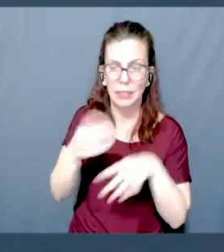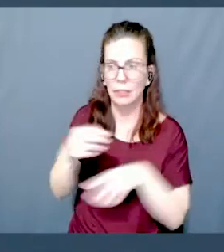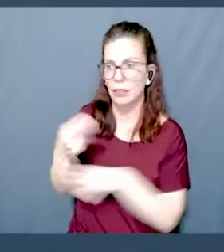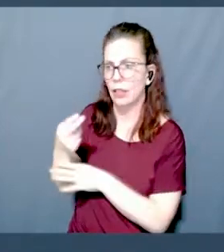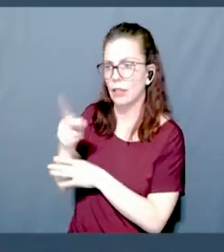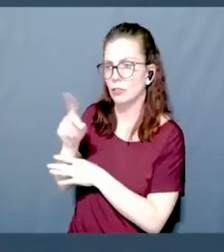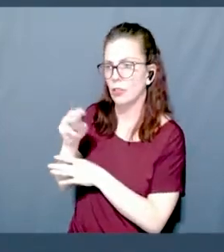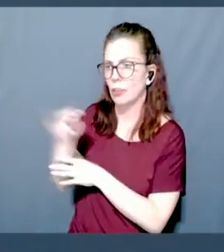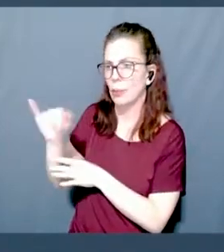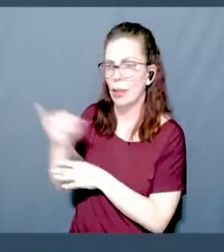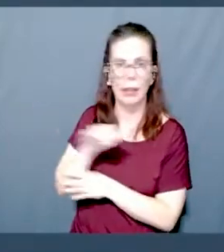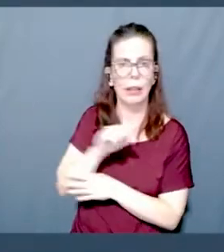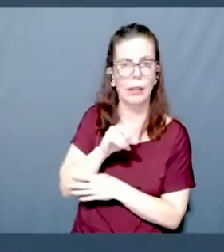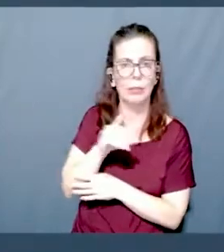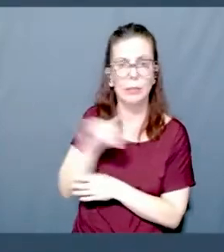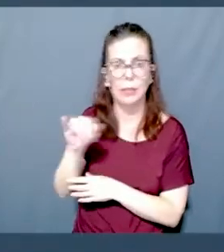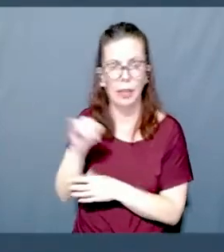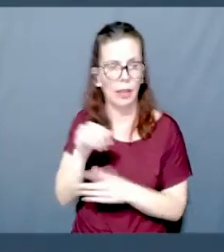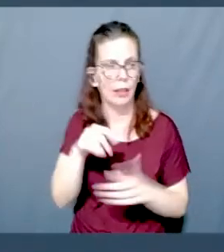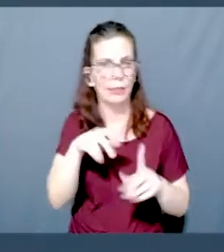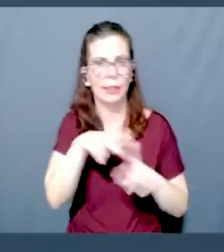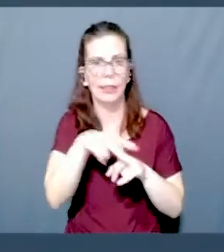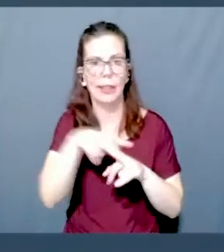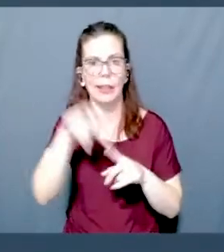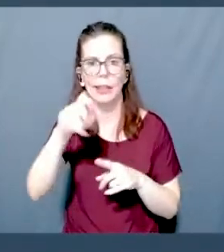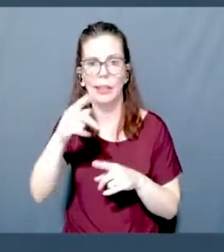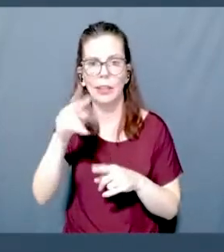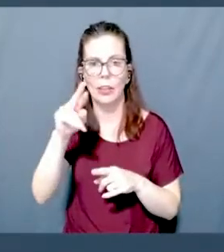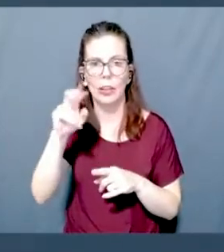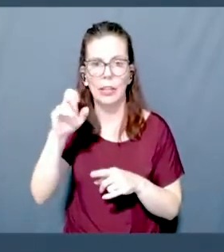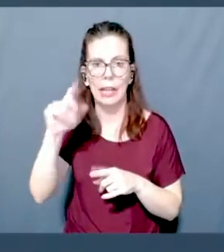up Ethernet to it, and it's going to act as a contribution